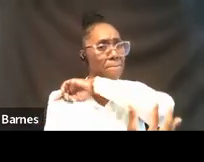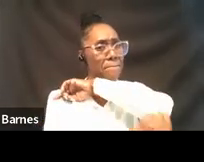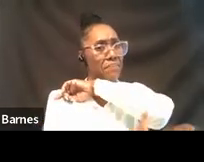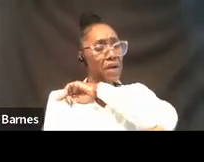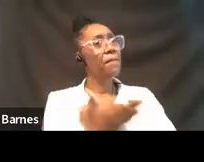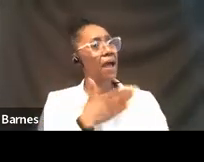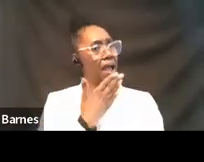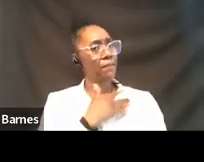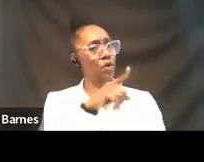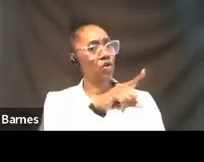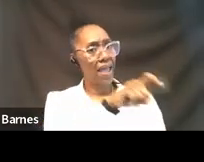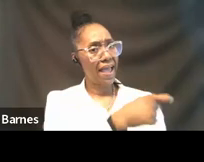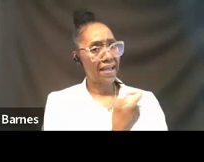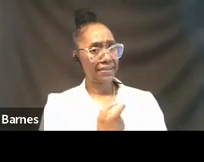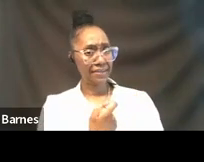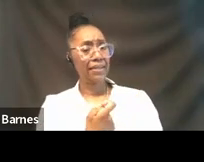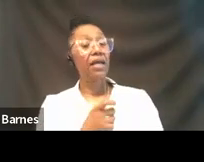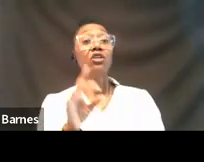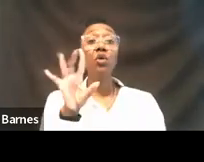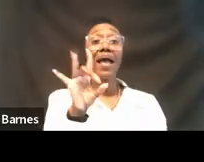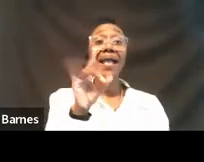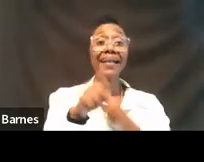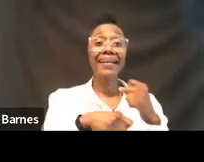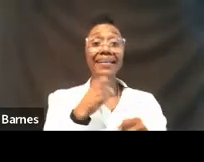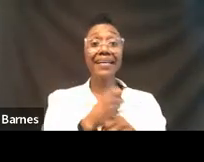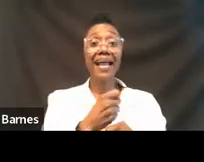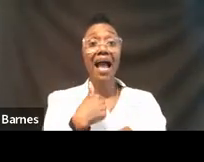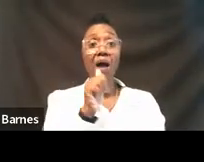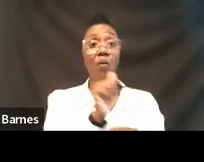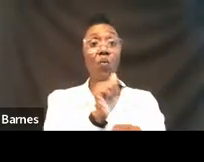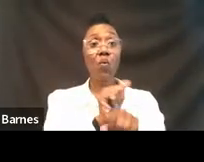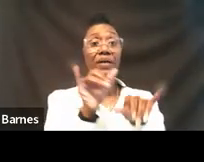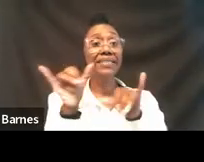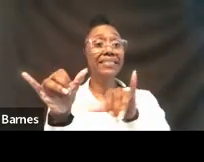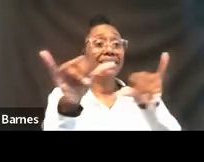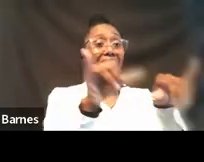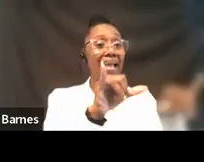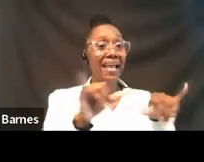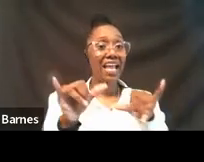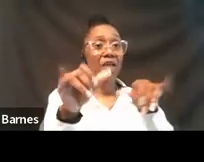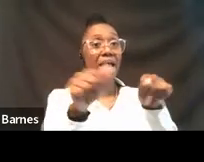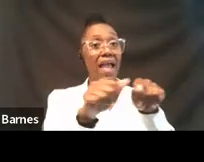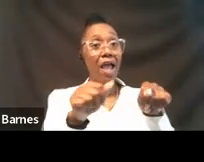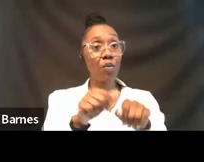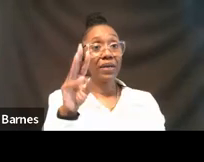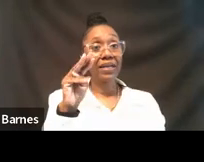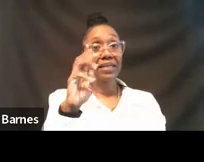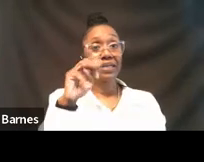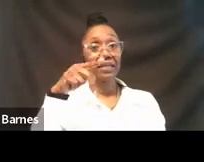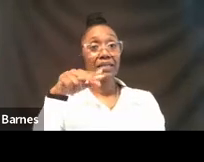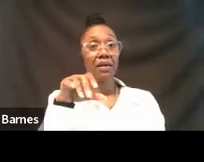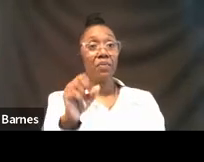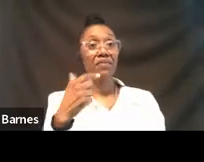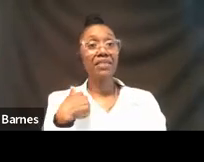asked. So for 8 years, I worked in some of the same areas of Memphis. I serviced around 20 schools over my tenure